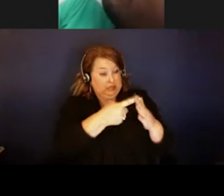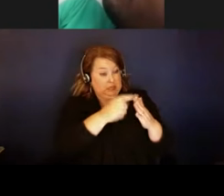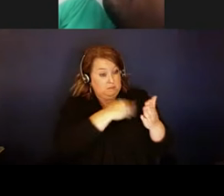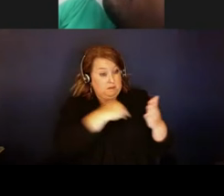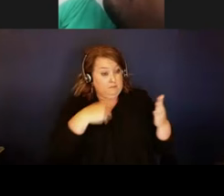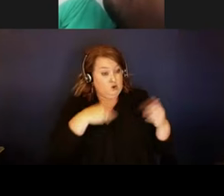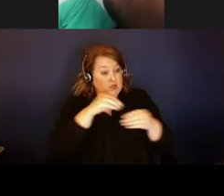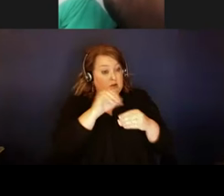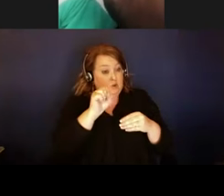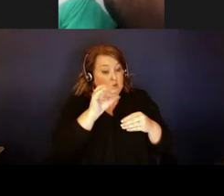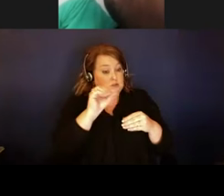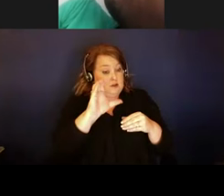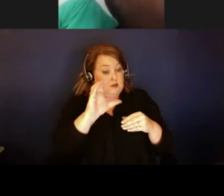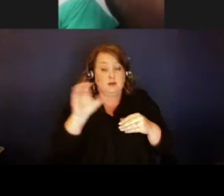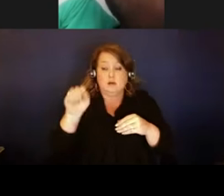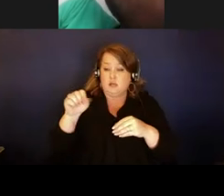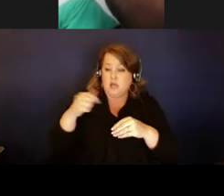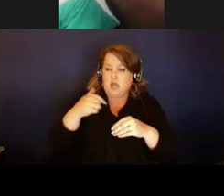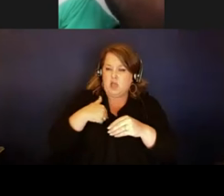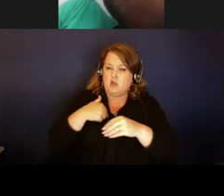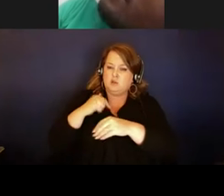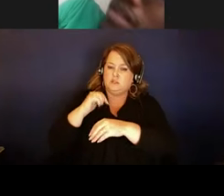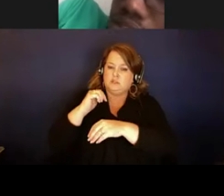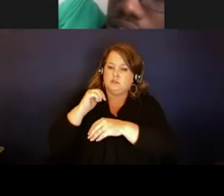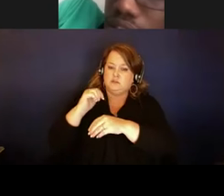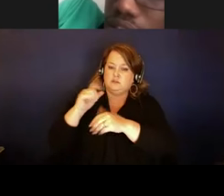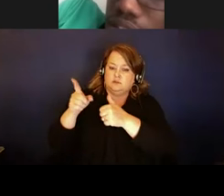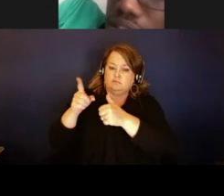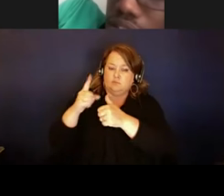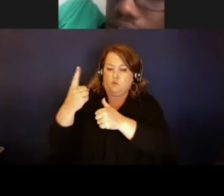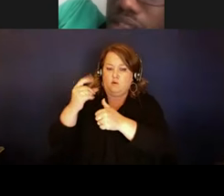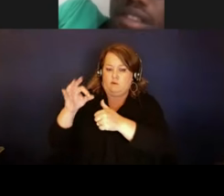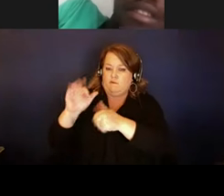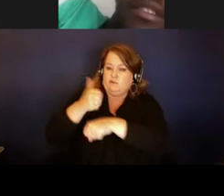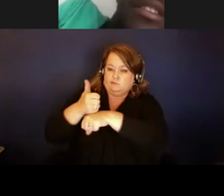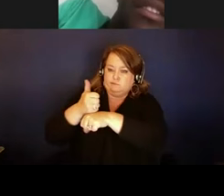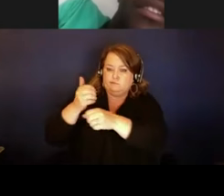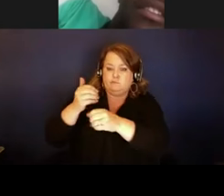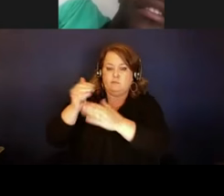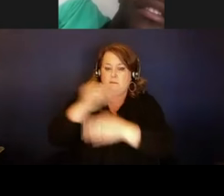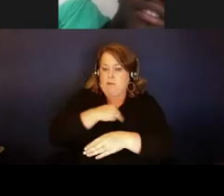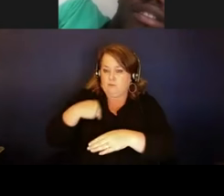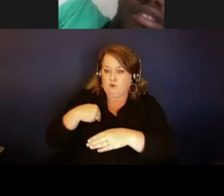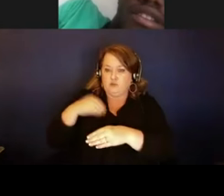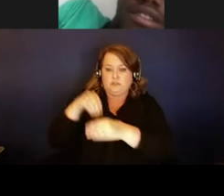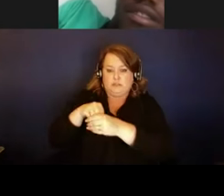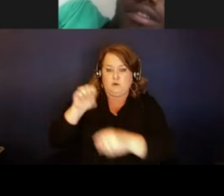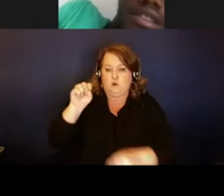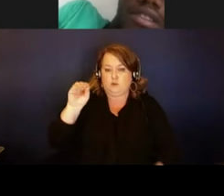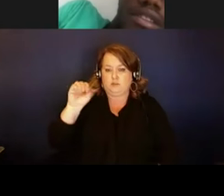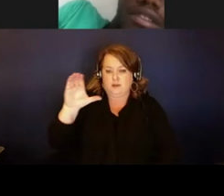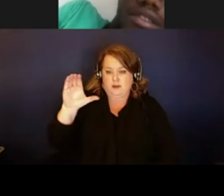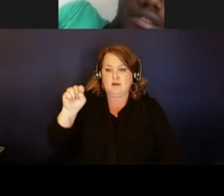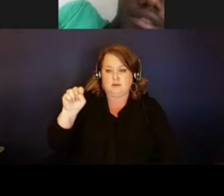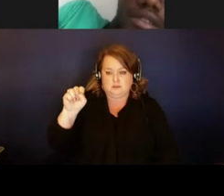OSAC? I'm a founding member of OSACs. One of the founding members of OSACs.